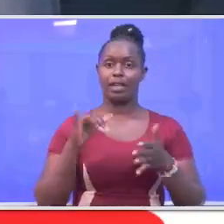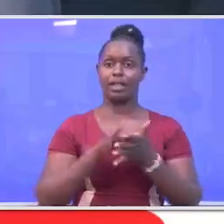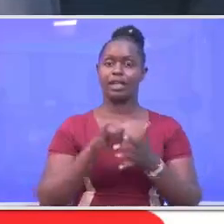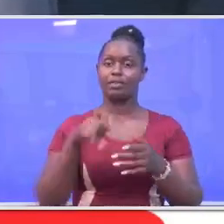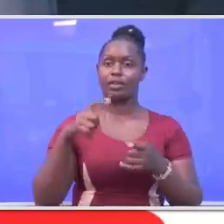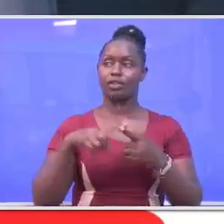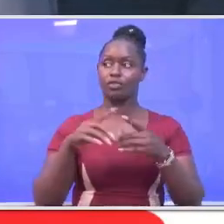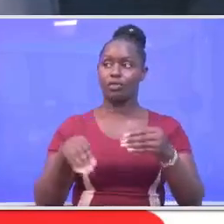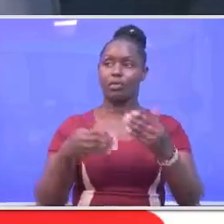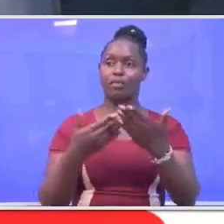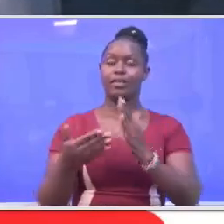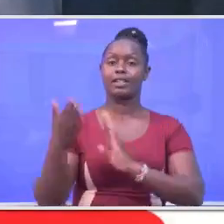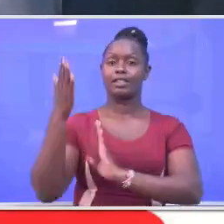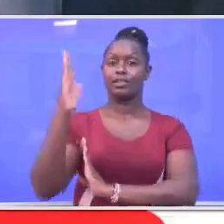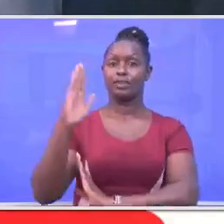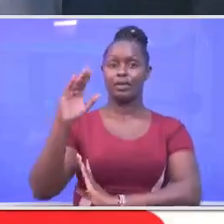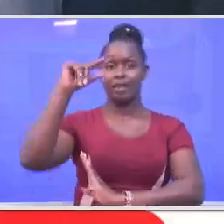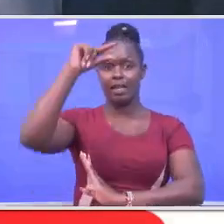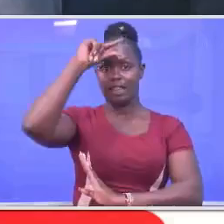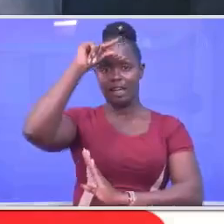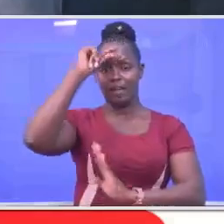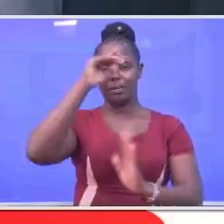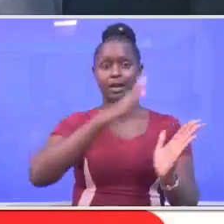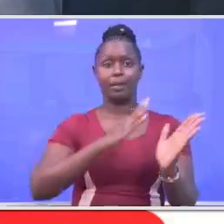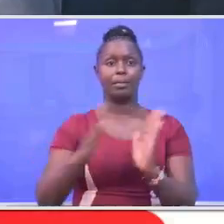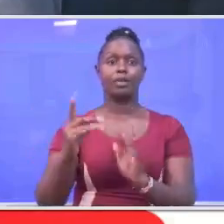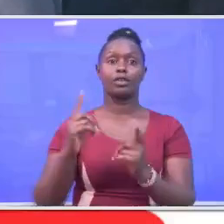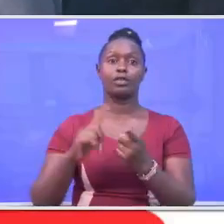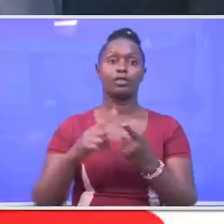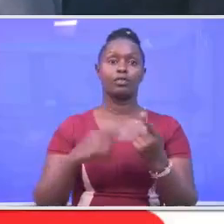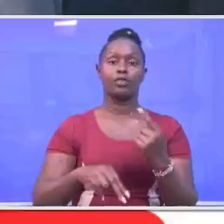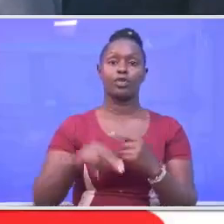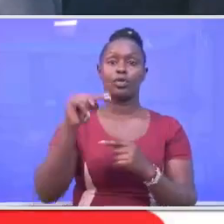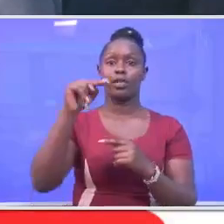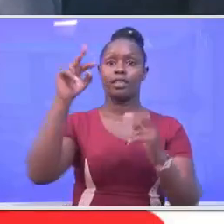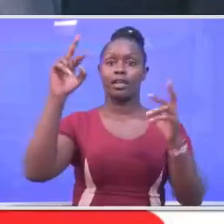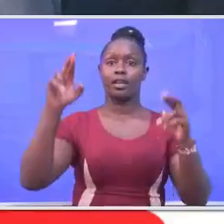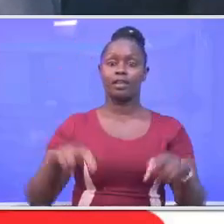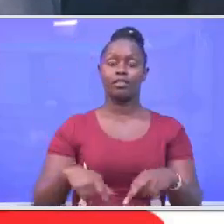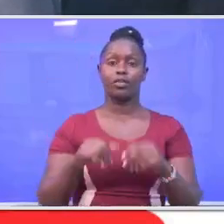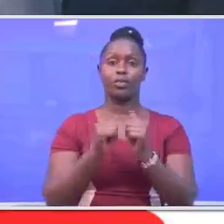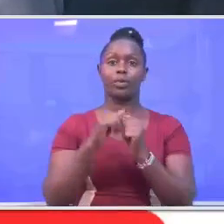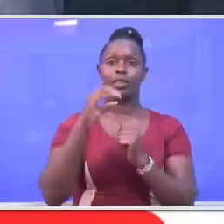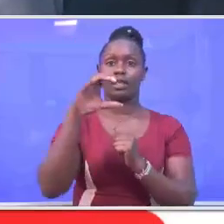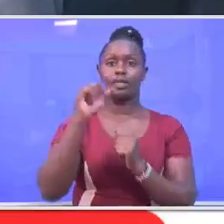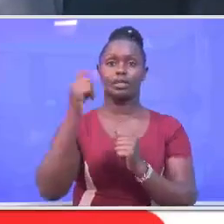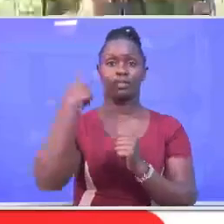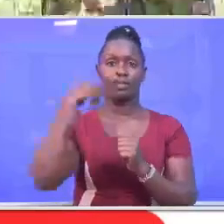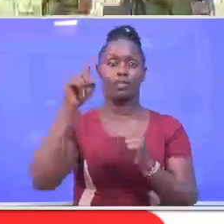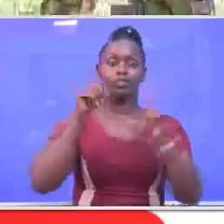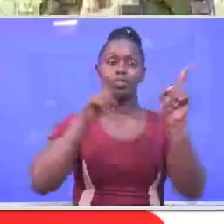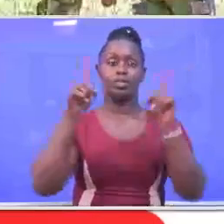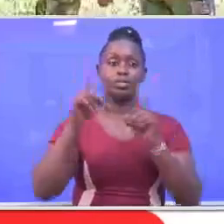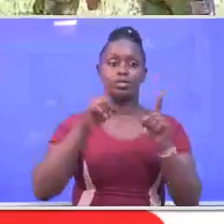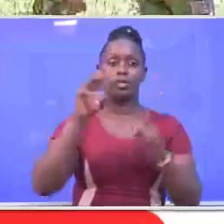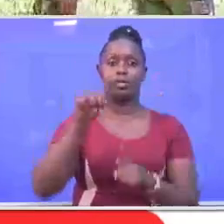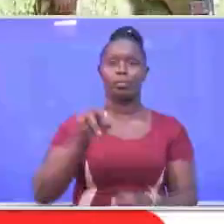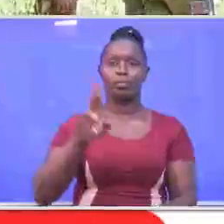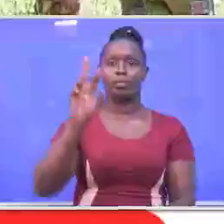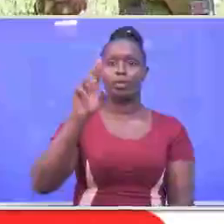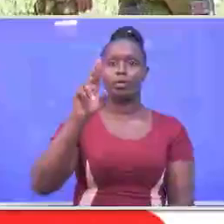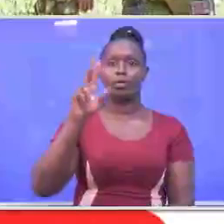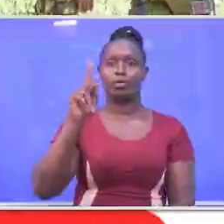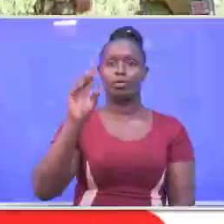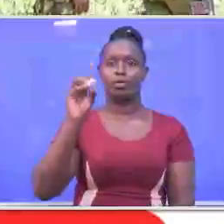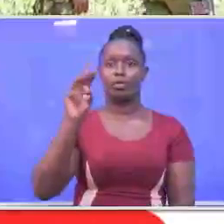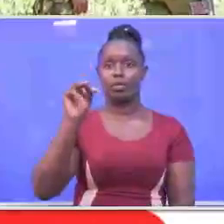The government has set a plan to open schools in the North Rift with Cabinet Secretary for Transport Kipchumba Murkomen adding that his